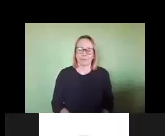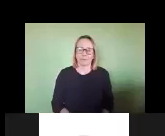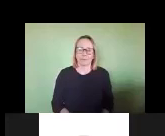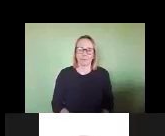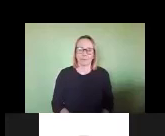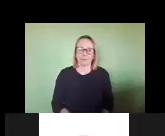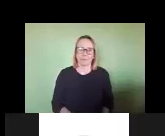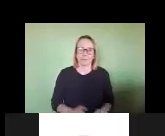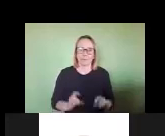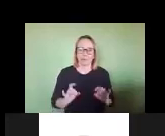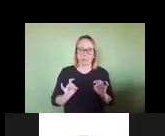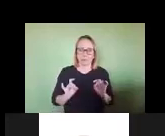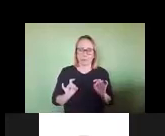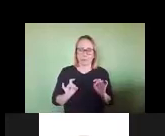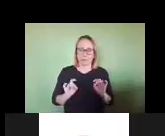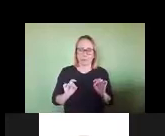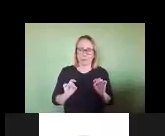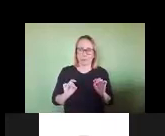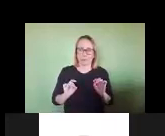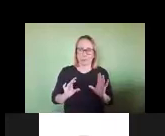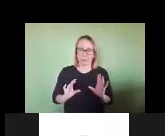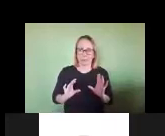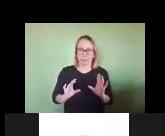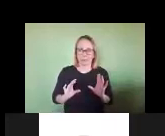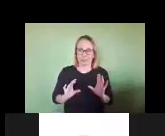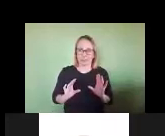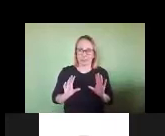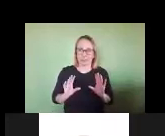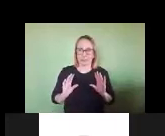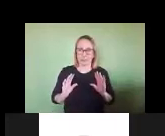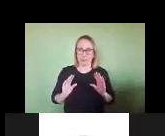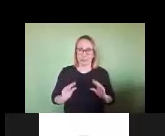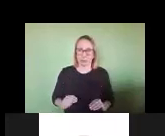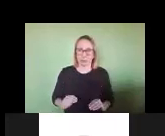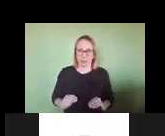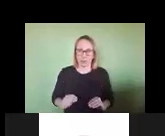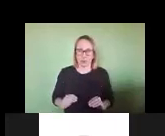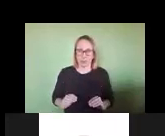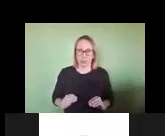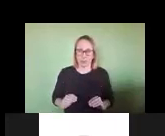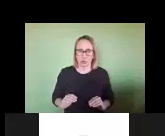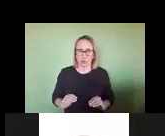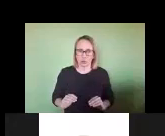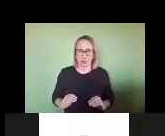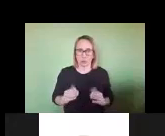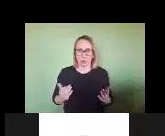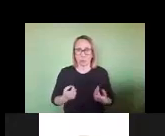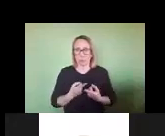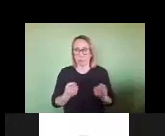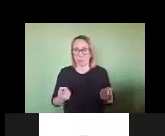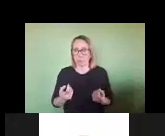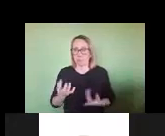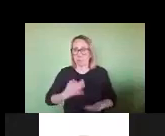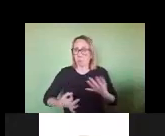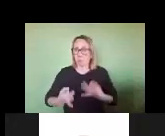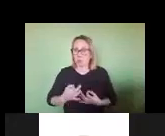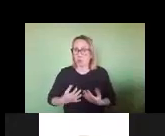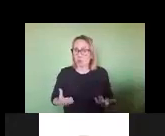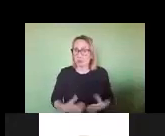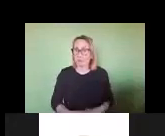That's the end of our kind of webinar as such. It's over to you guys now.